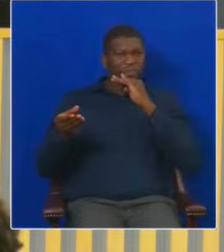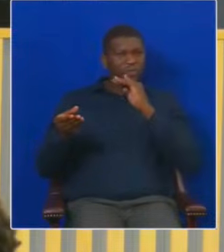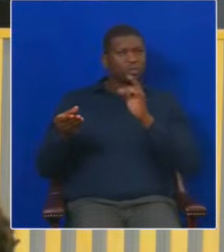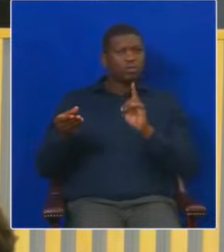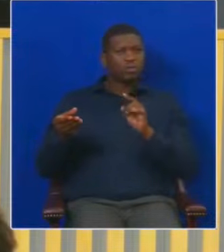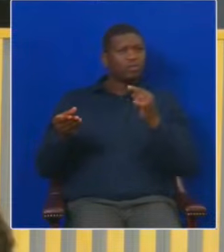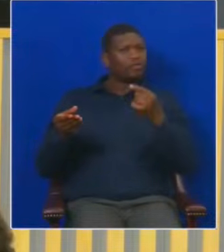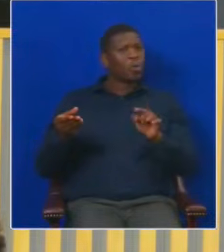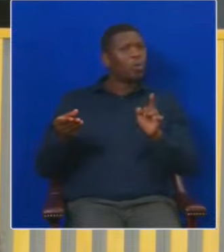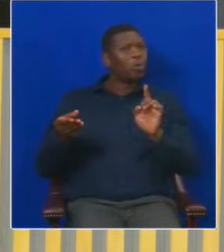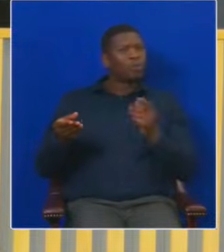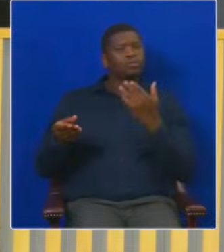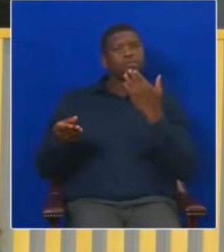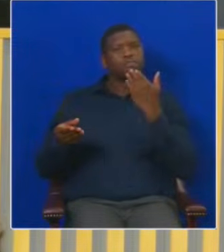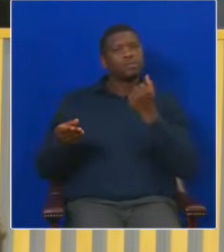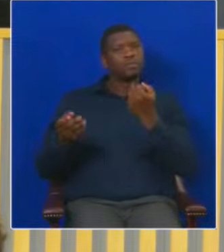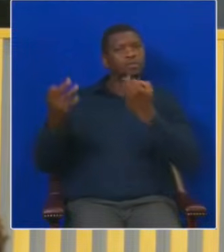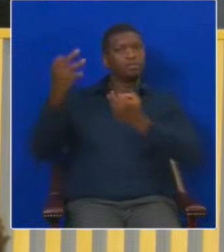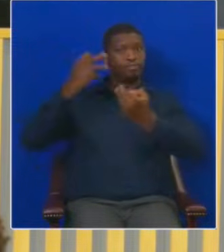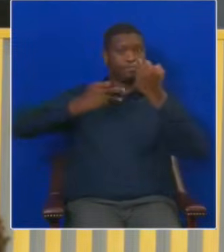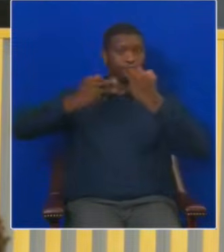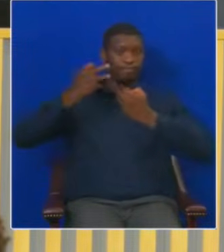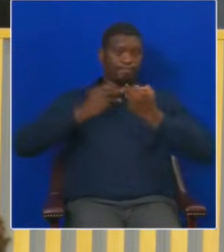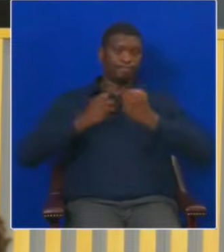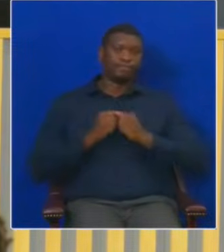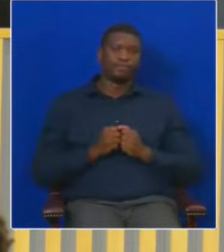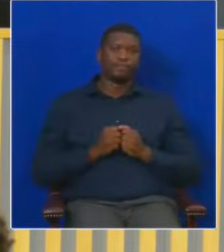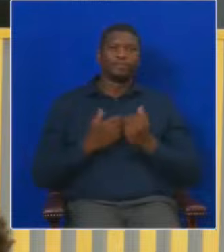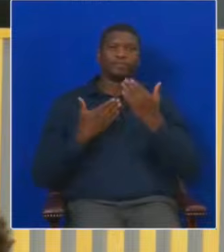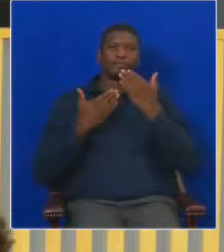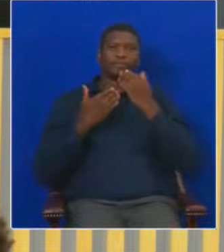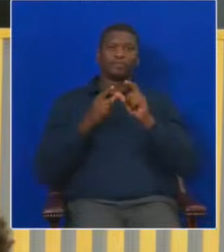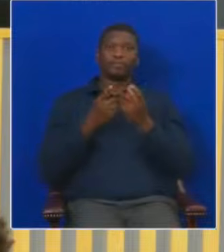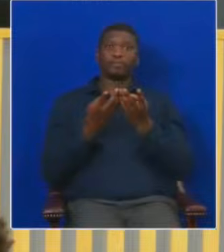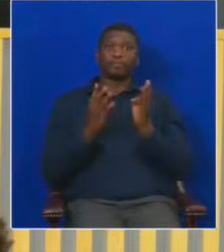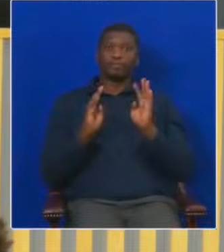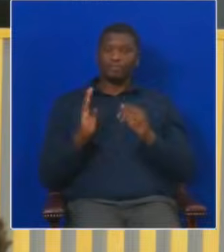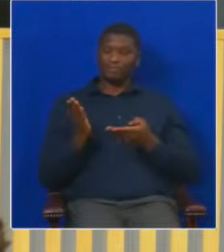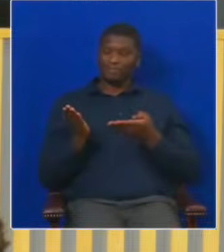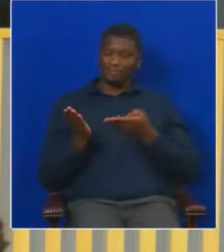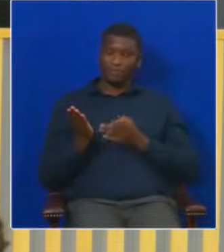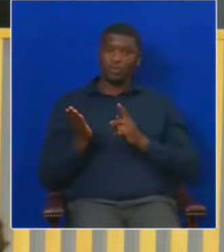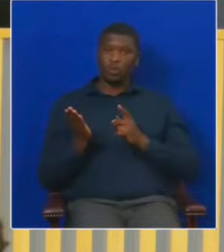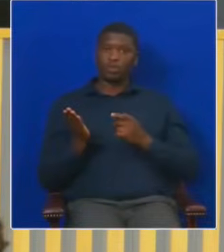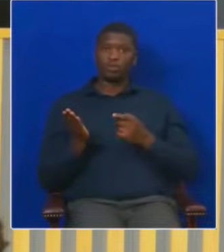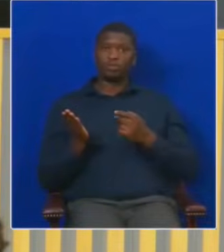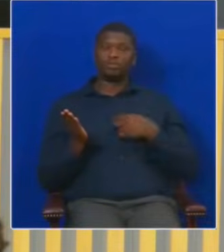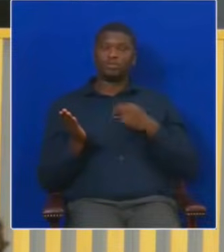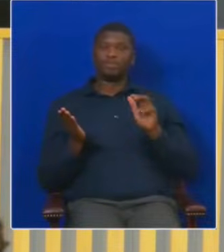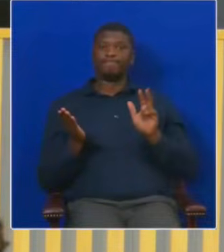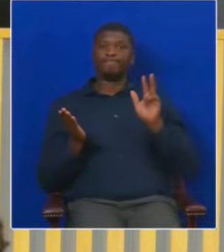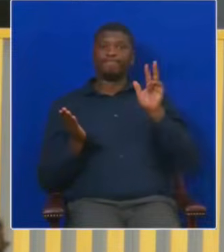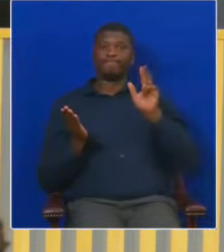Thank you, Commissioners. This is the affidavit that I made at